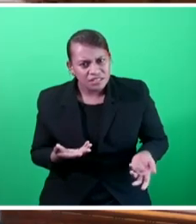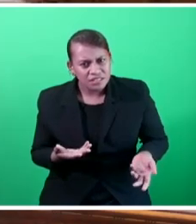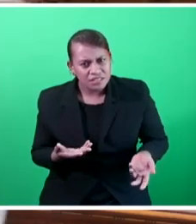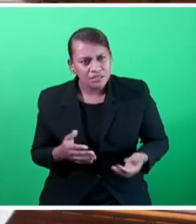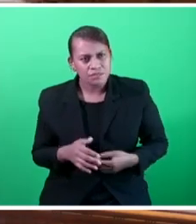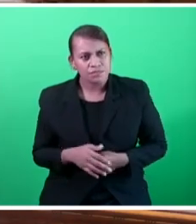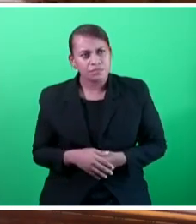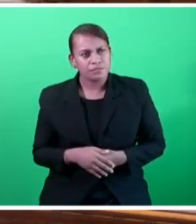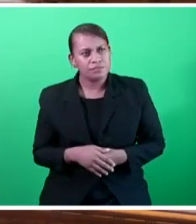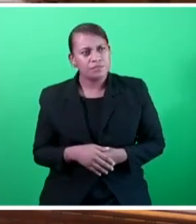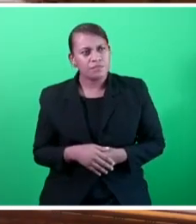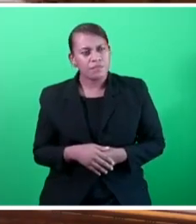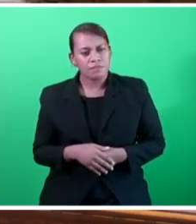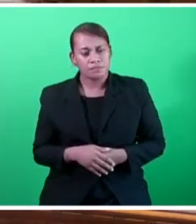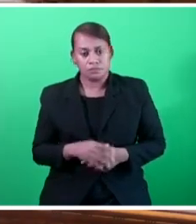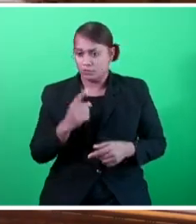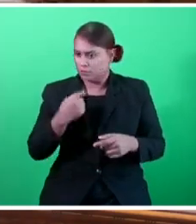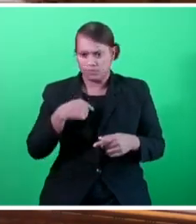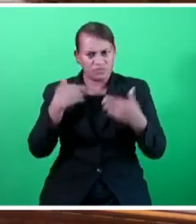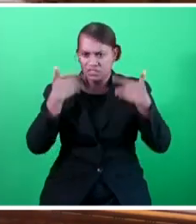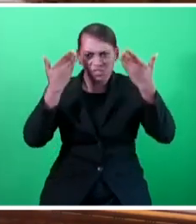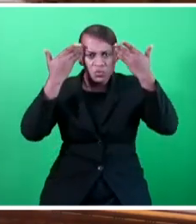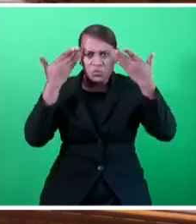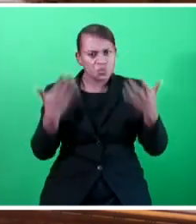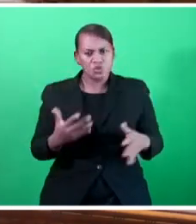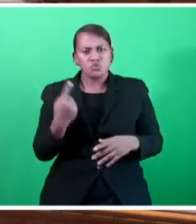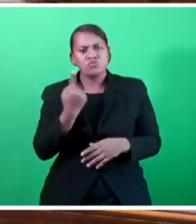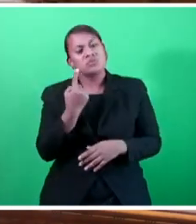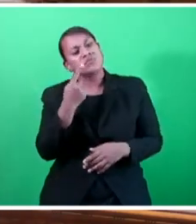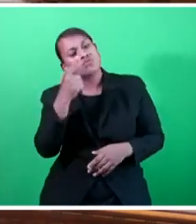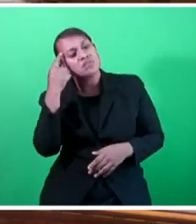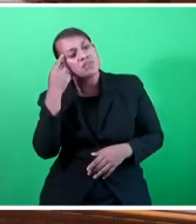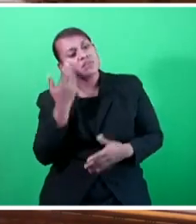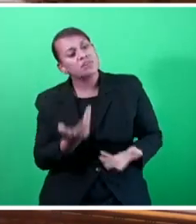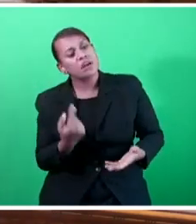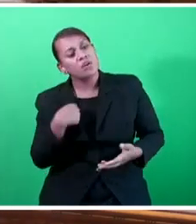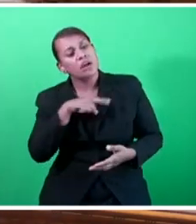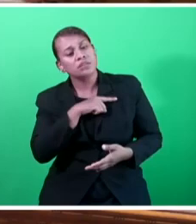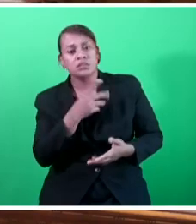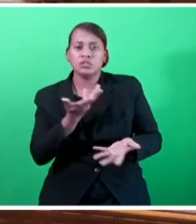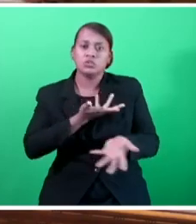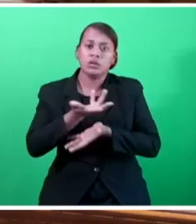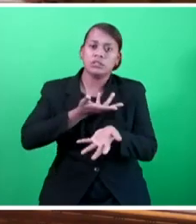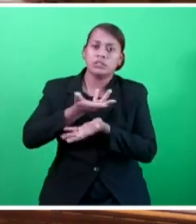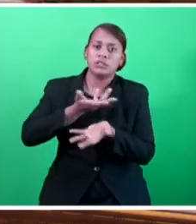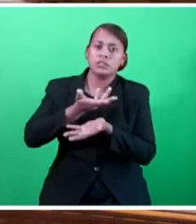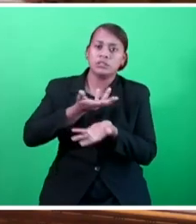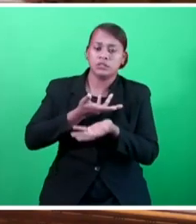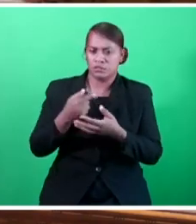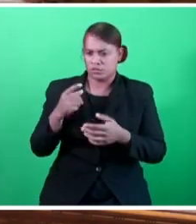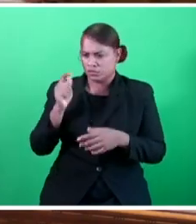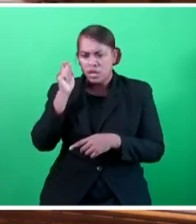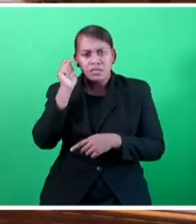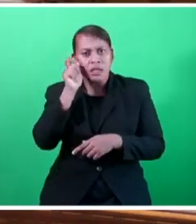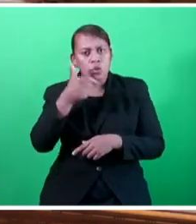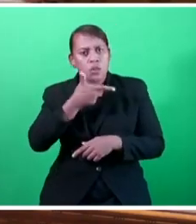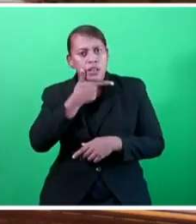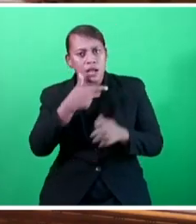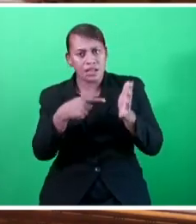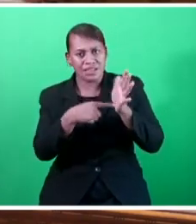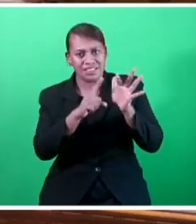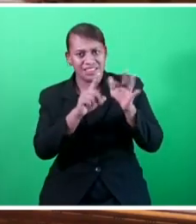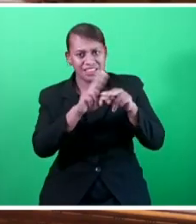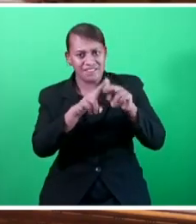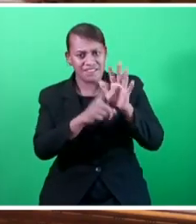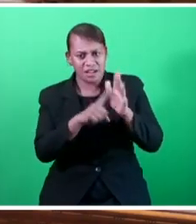know who she thinks she's been talking to, but we actually have spoken to these telco companies, and they've explained to us in great detail the many